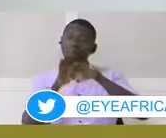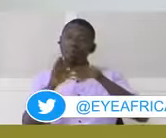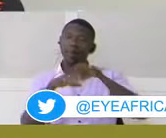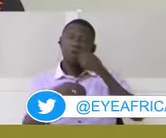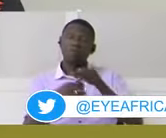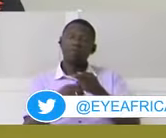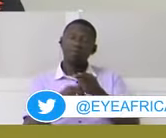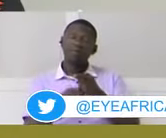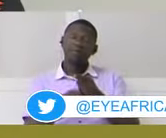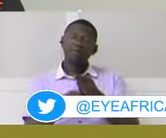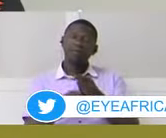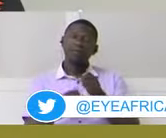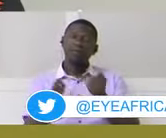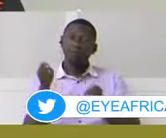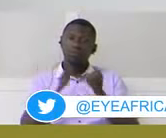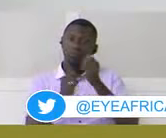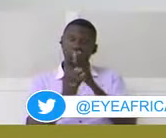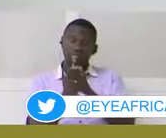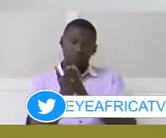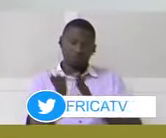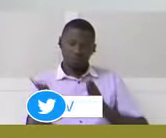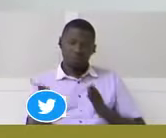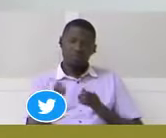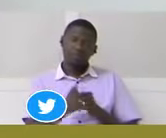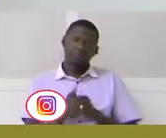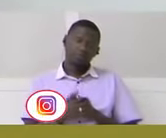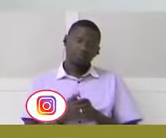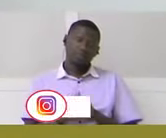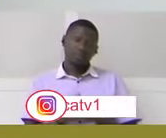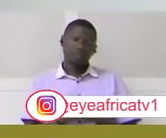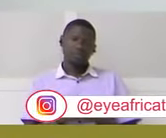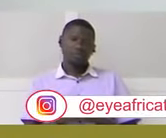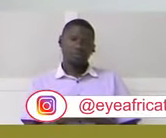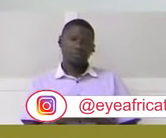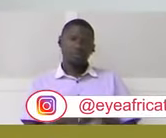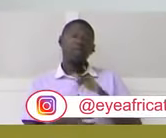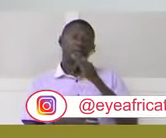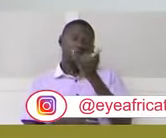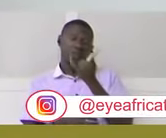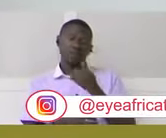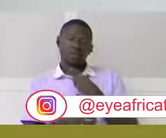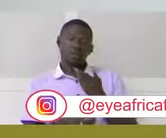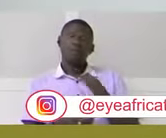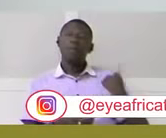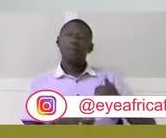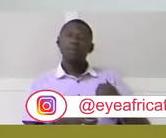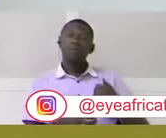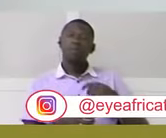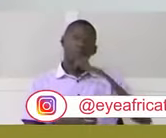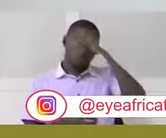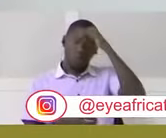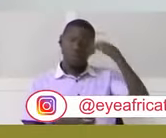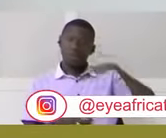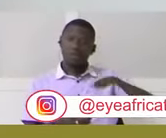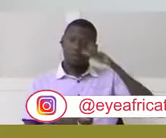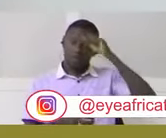And even the sympathizers inside the state house. And the state house please go